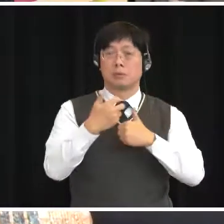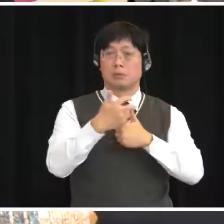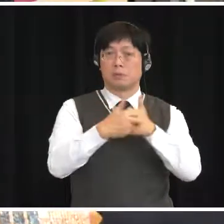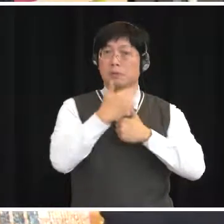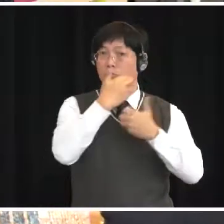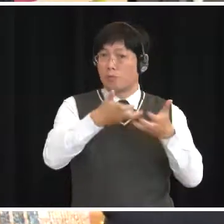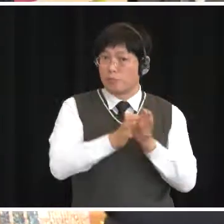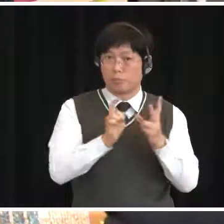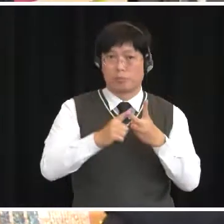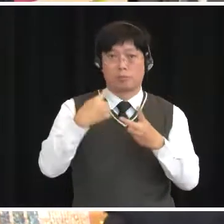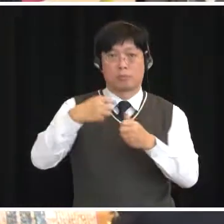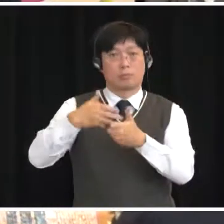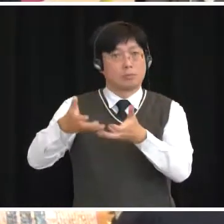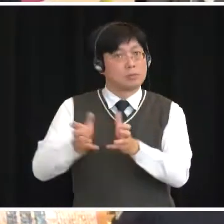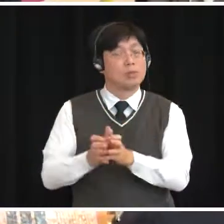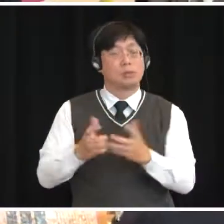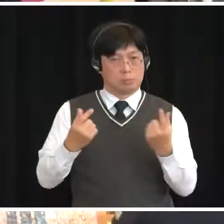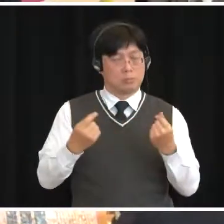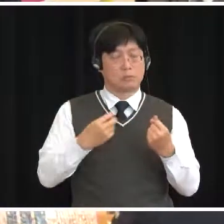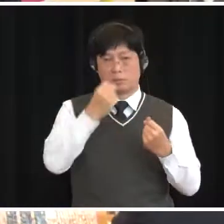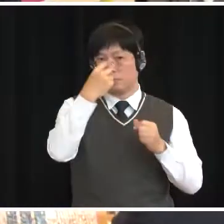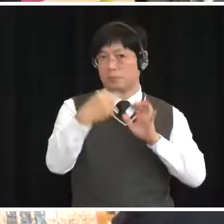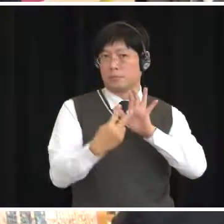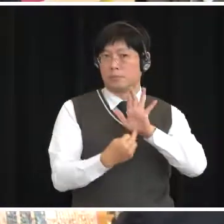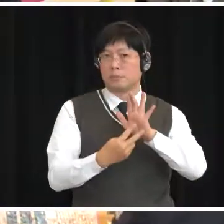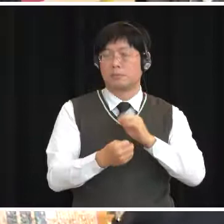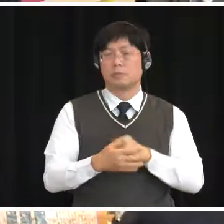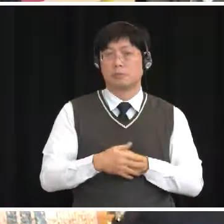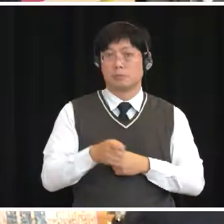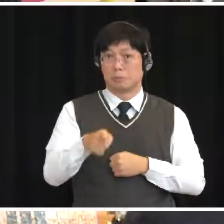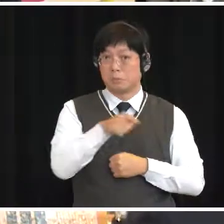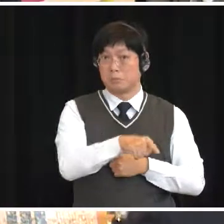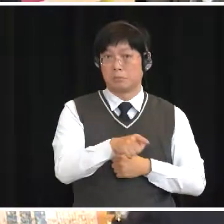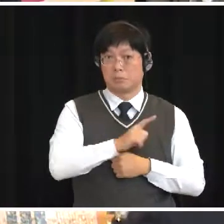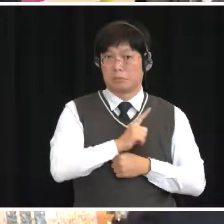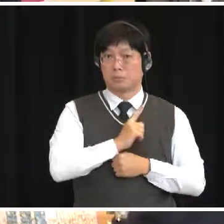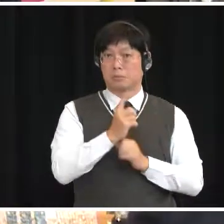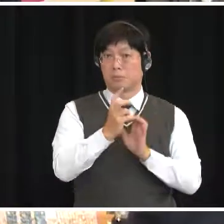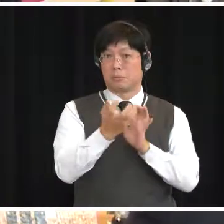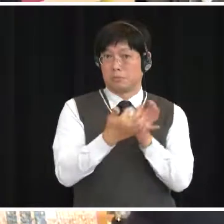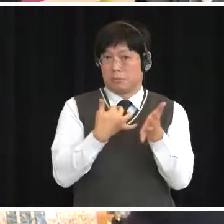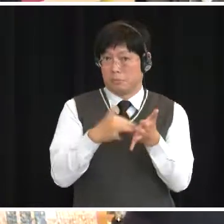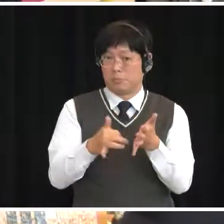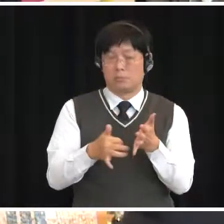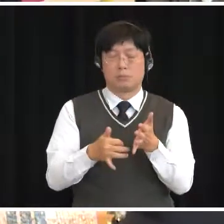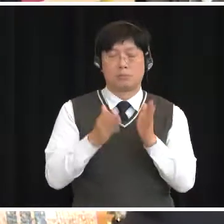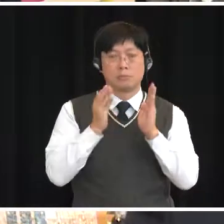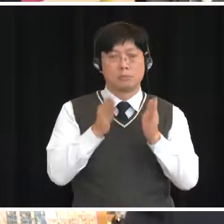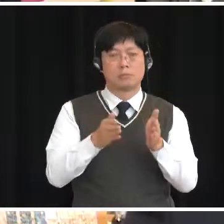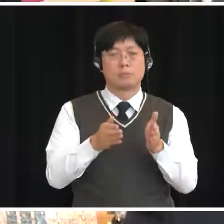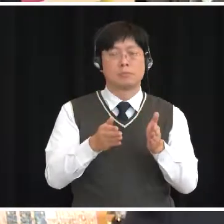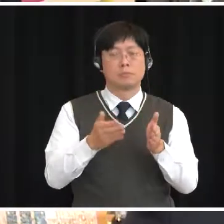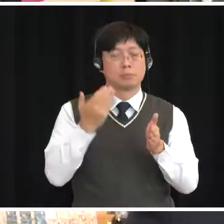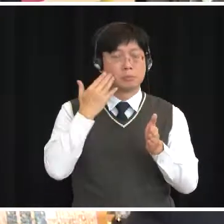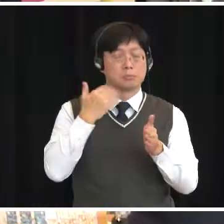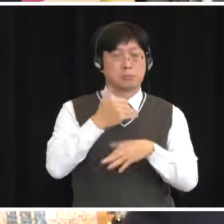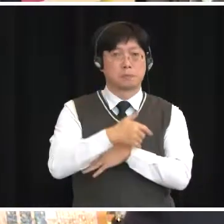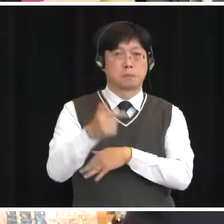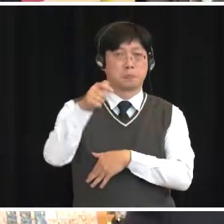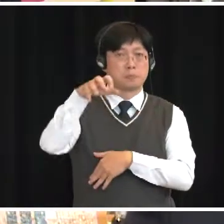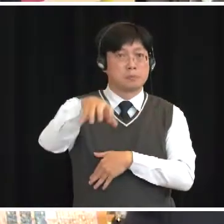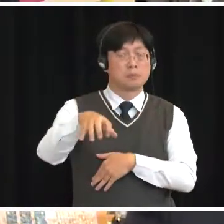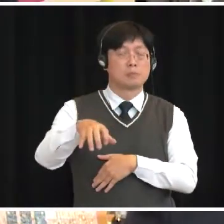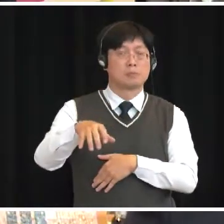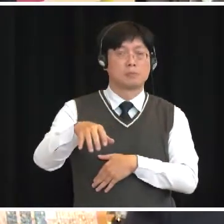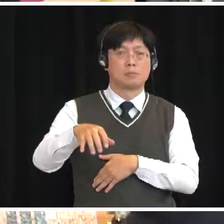And the MOHW, the MOE representatives also explained what consideration